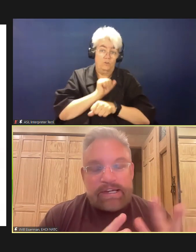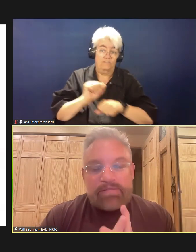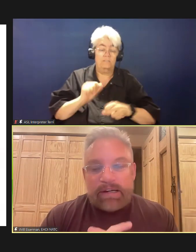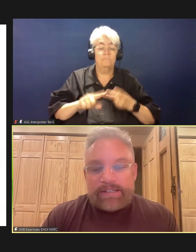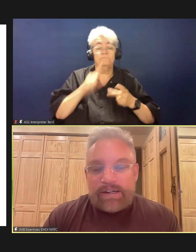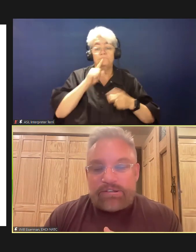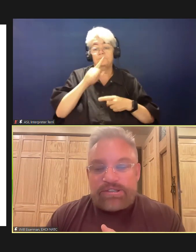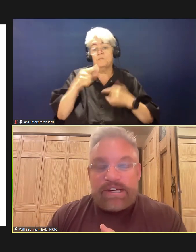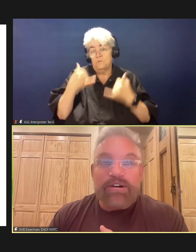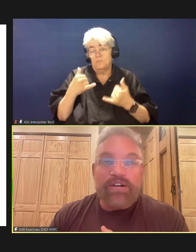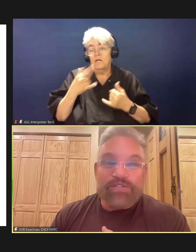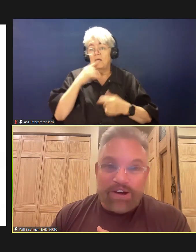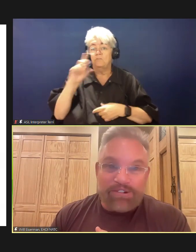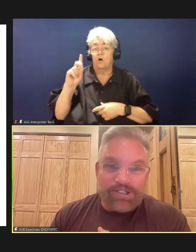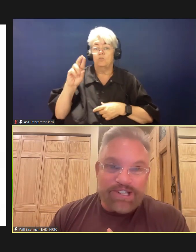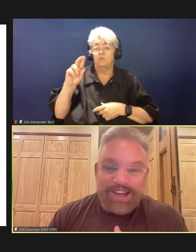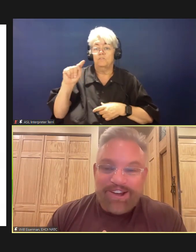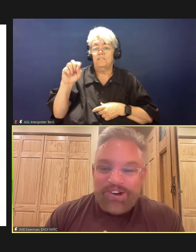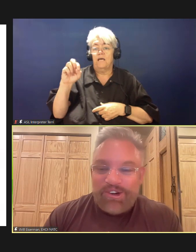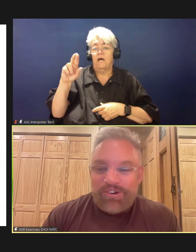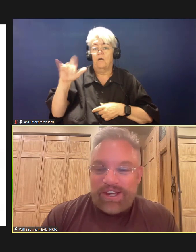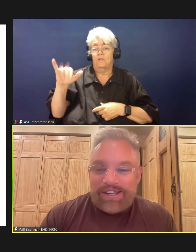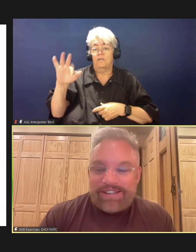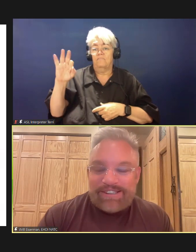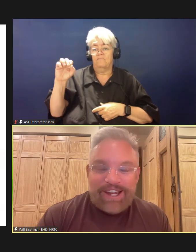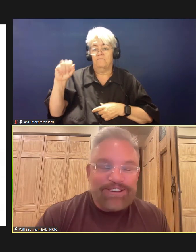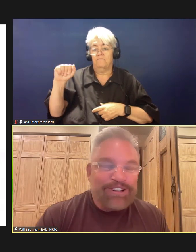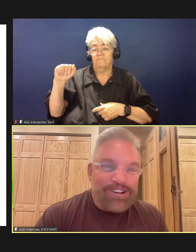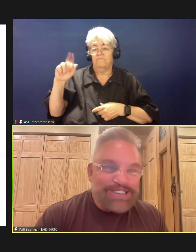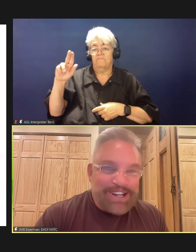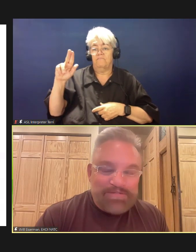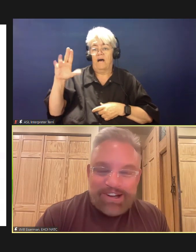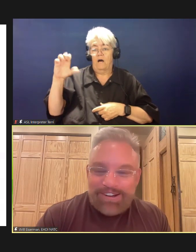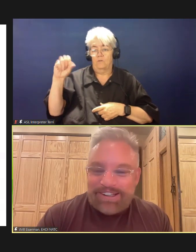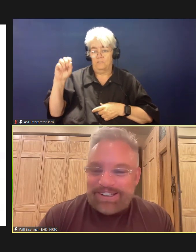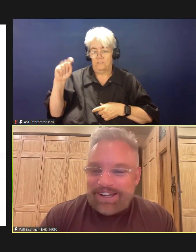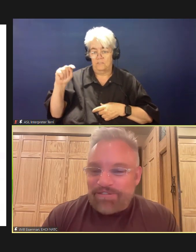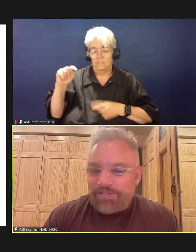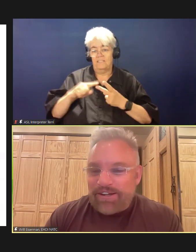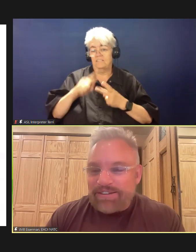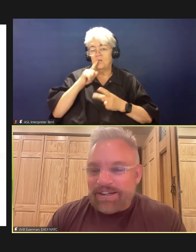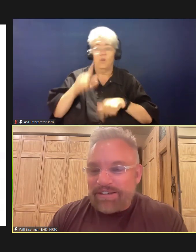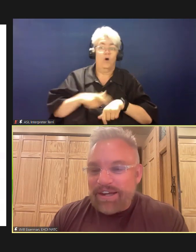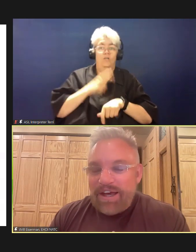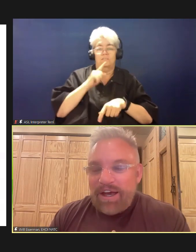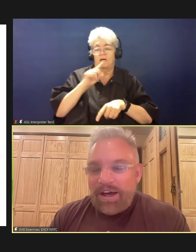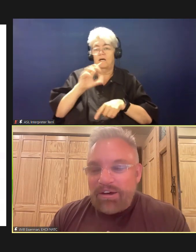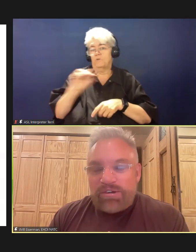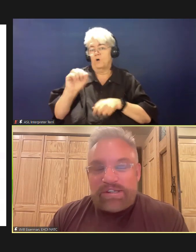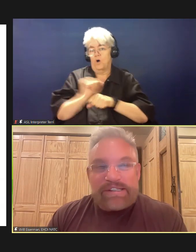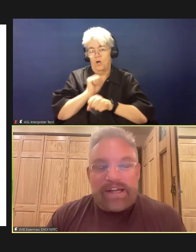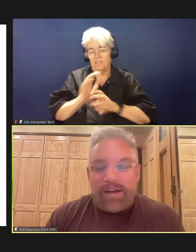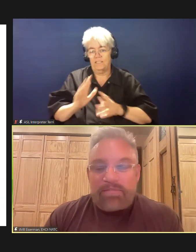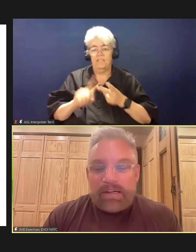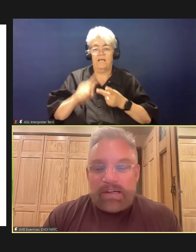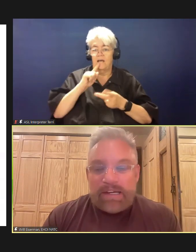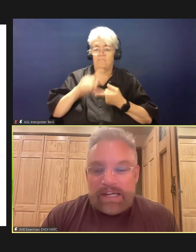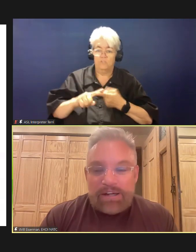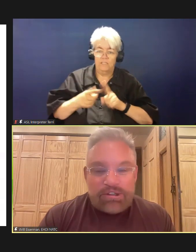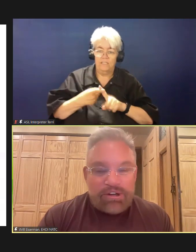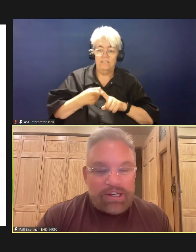joined today by Dr. Terry Faust, who is a longtime colleague and friend and who is